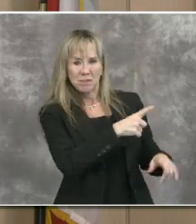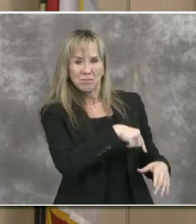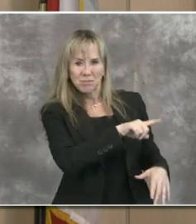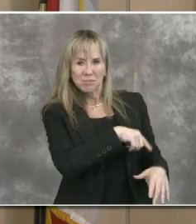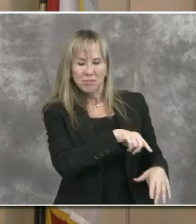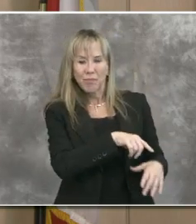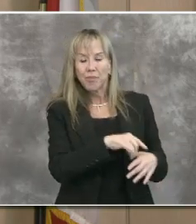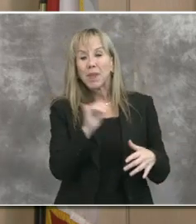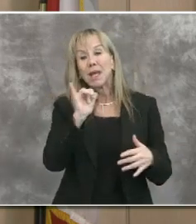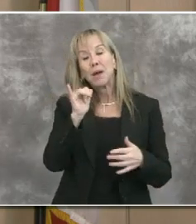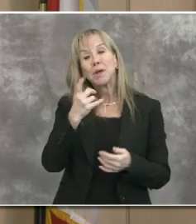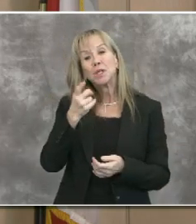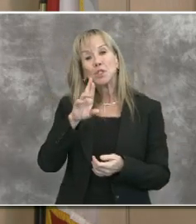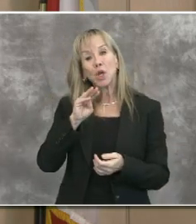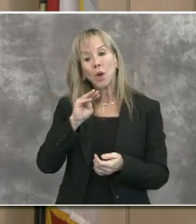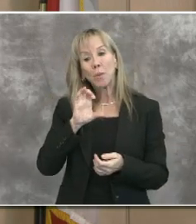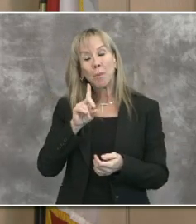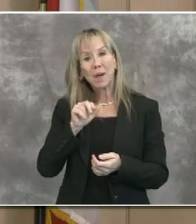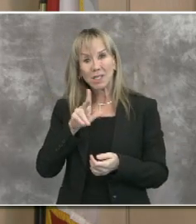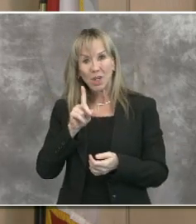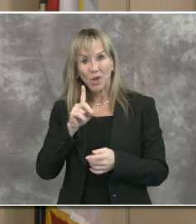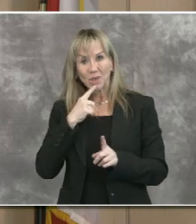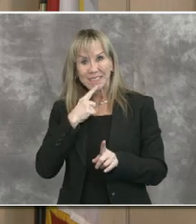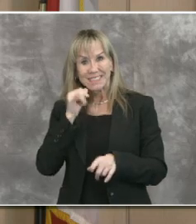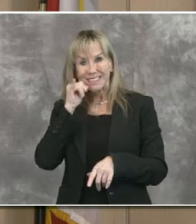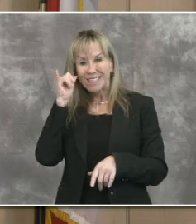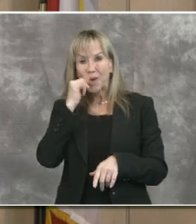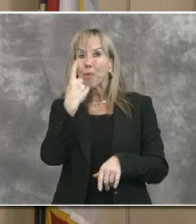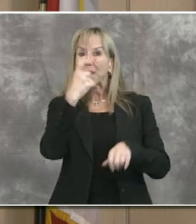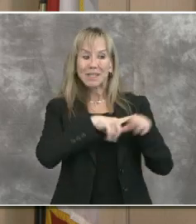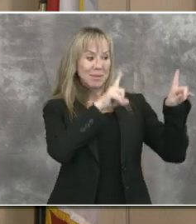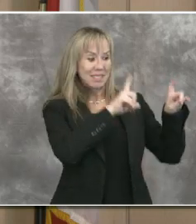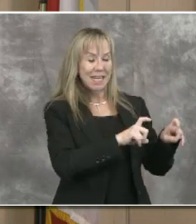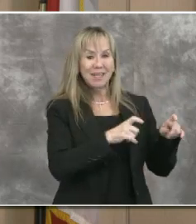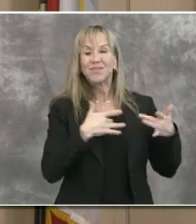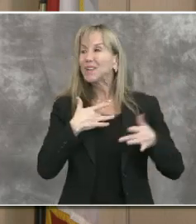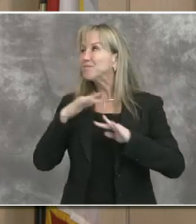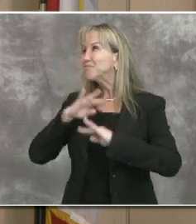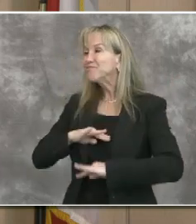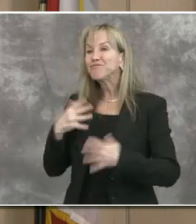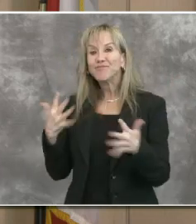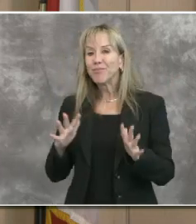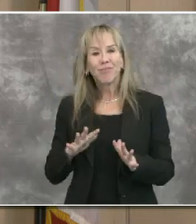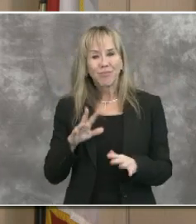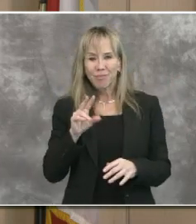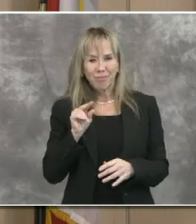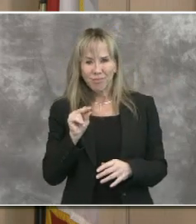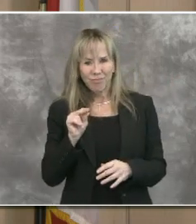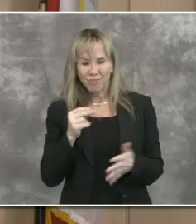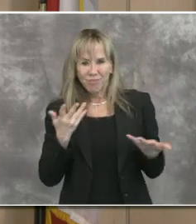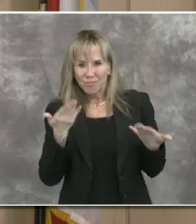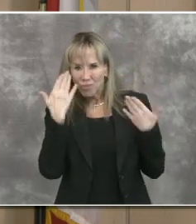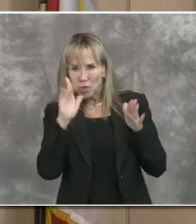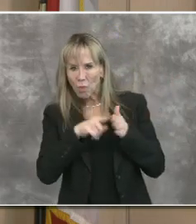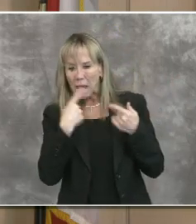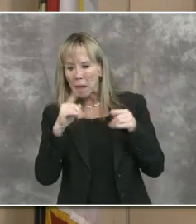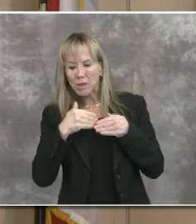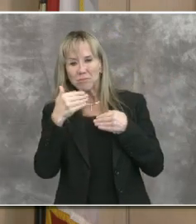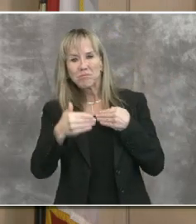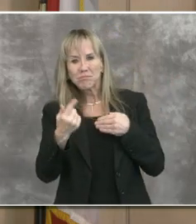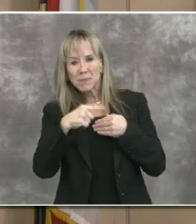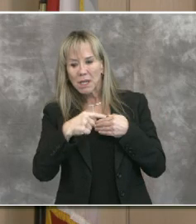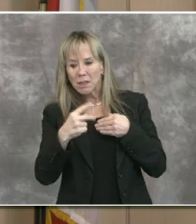stated earlier, a one-time test doesn't give you or let you know what's going to be happen the next day